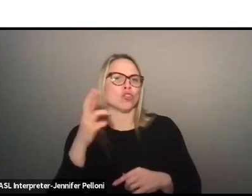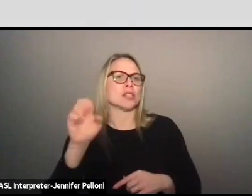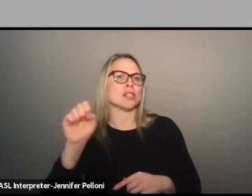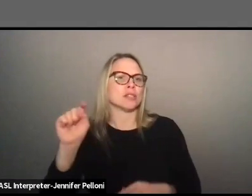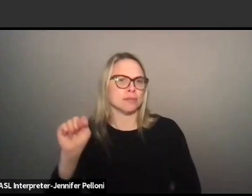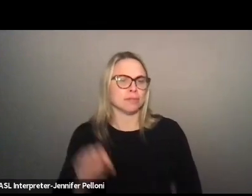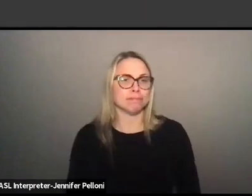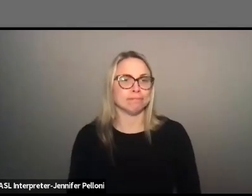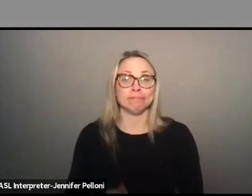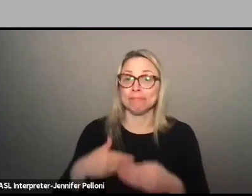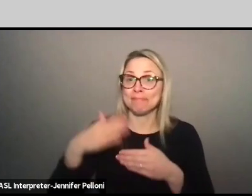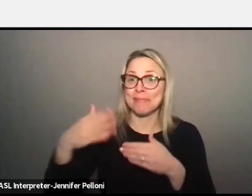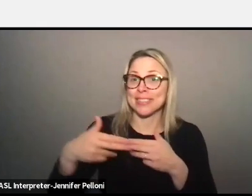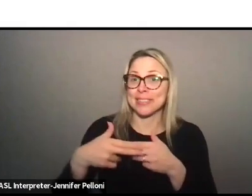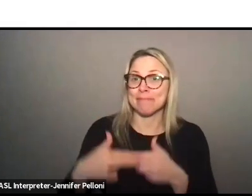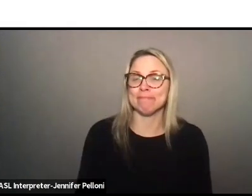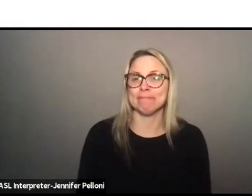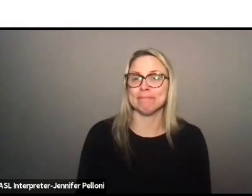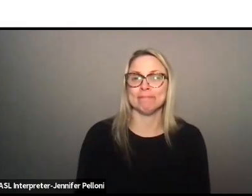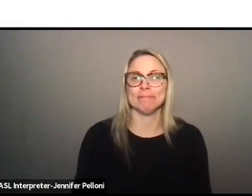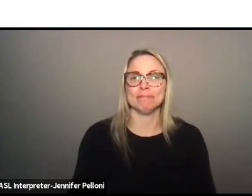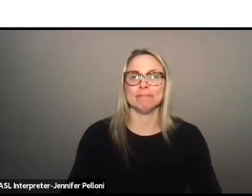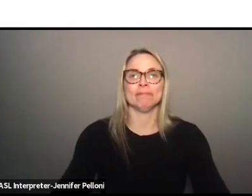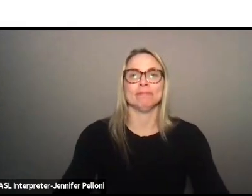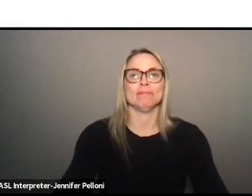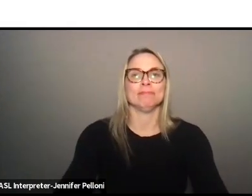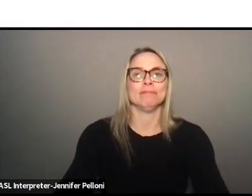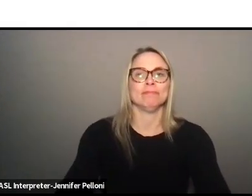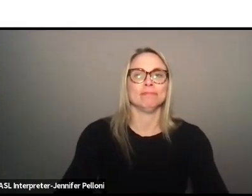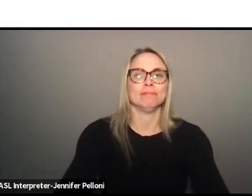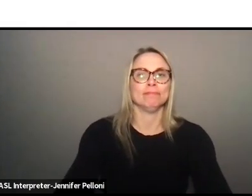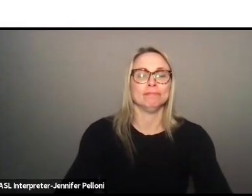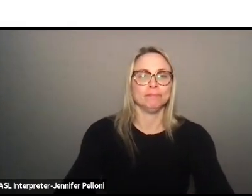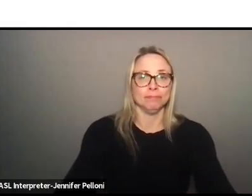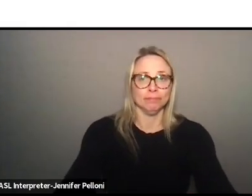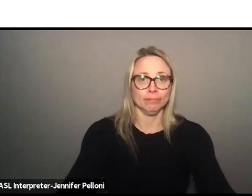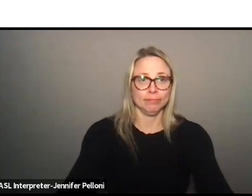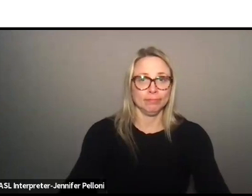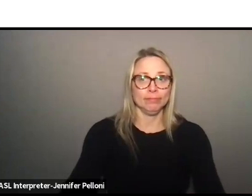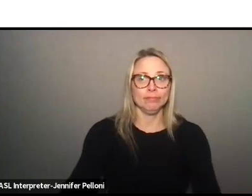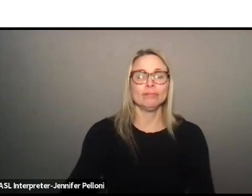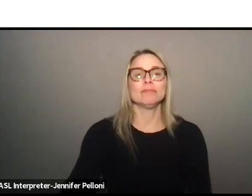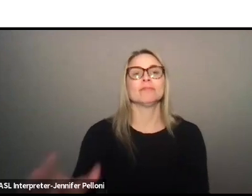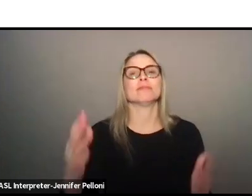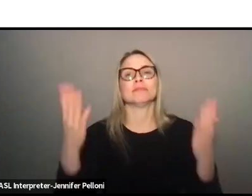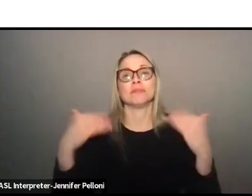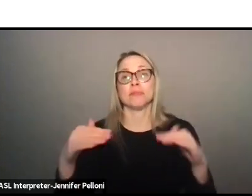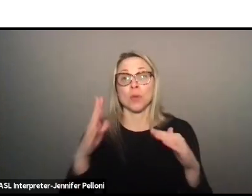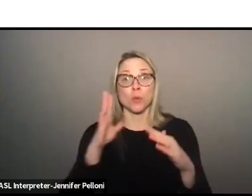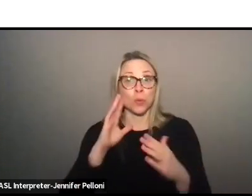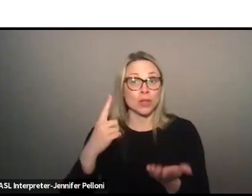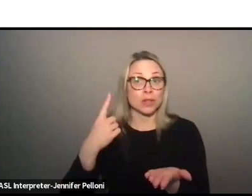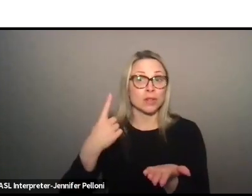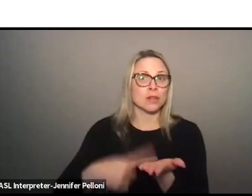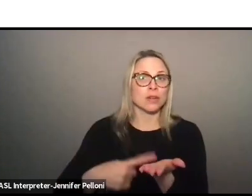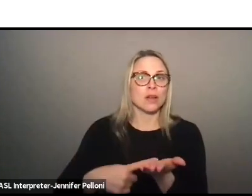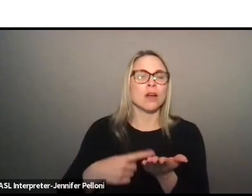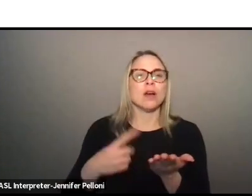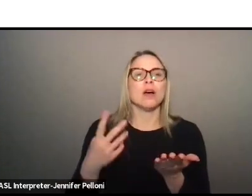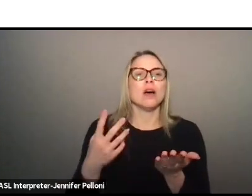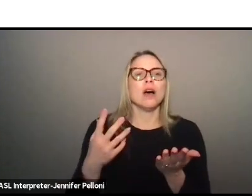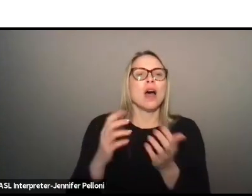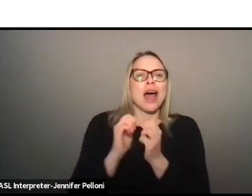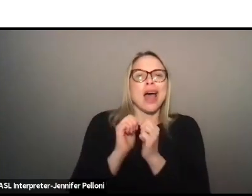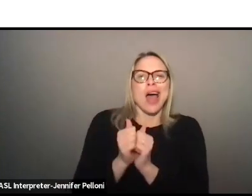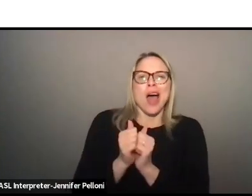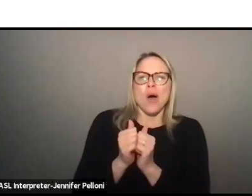please. So I'm going to talk about how special needs trusts